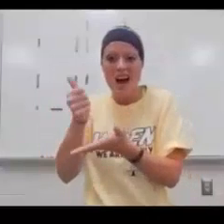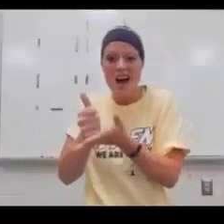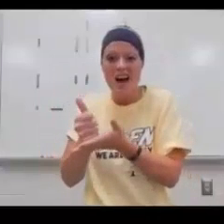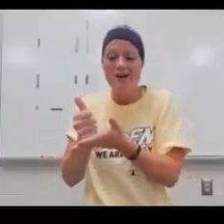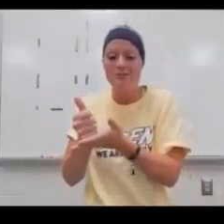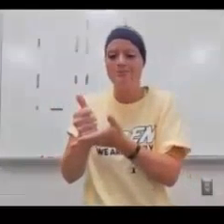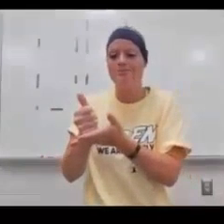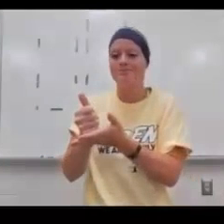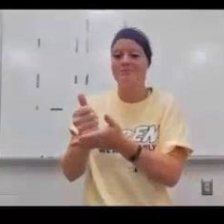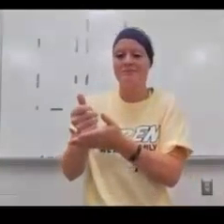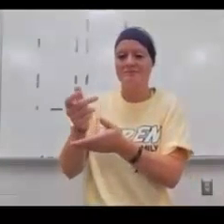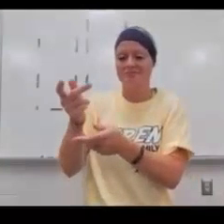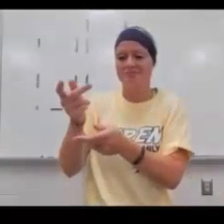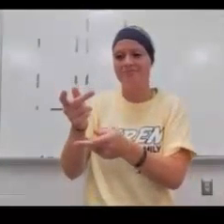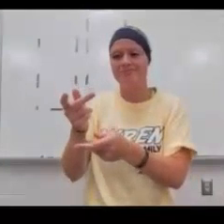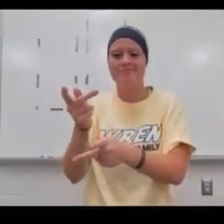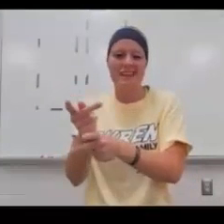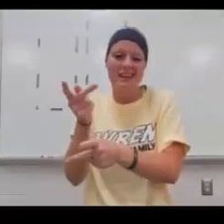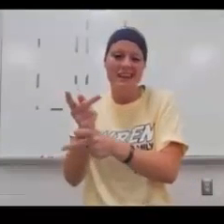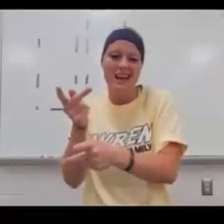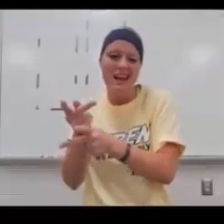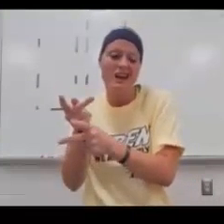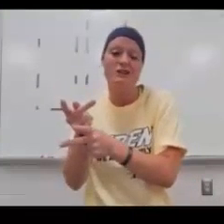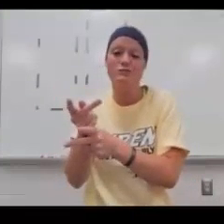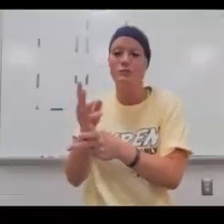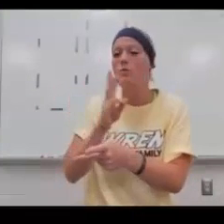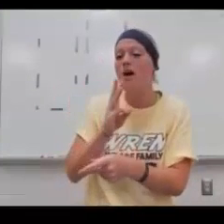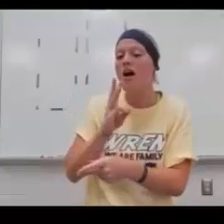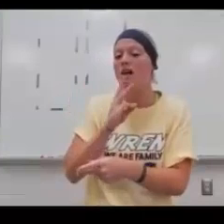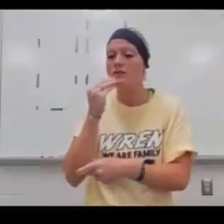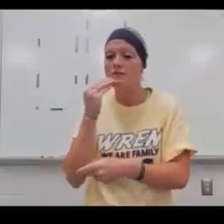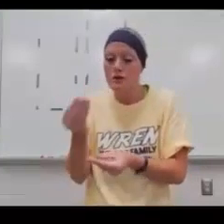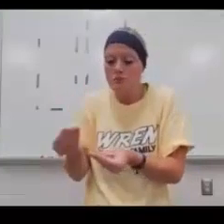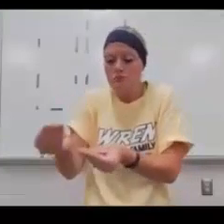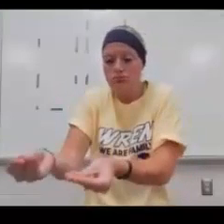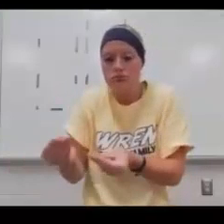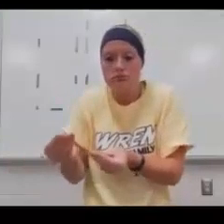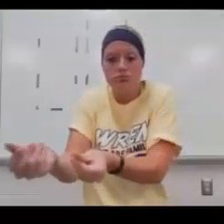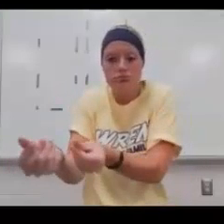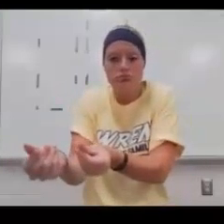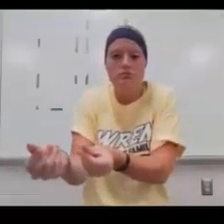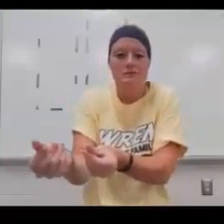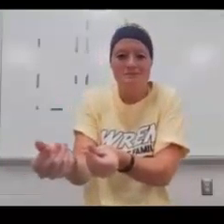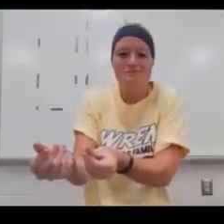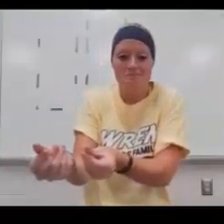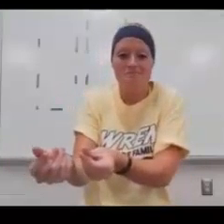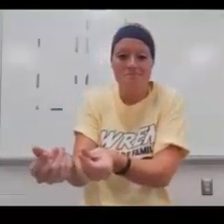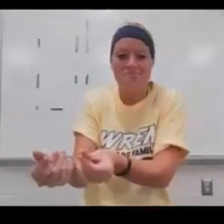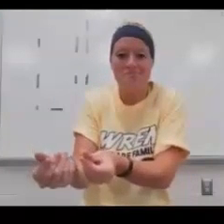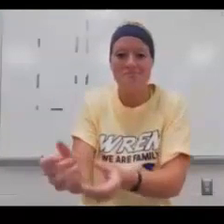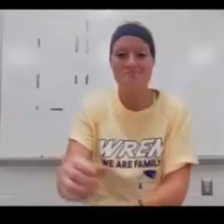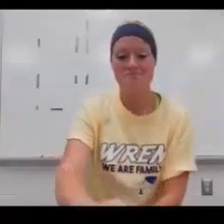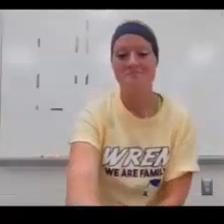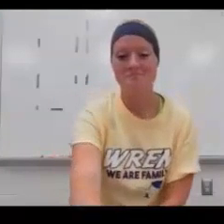in, and people would help. They would take care of the dogs, give them food and